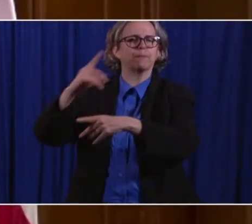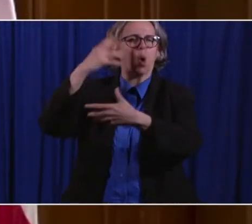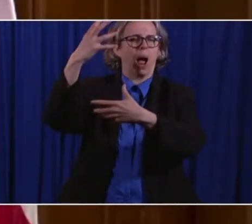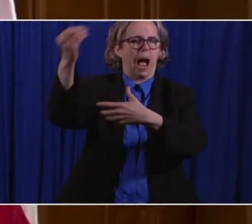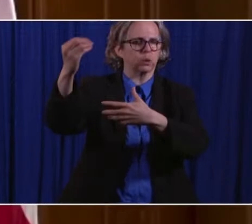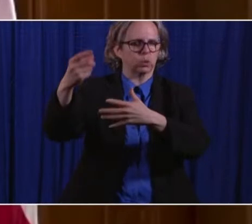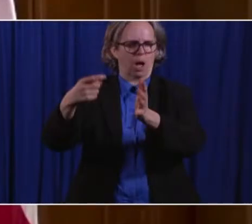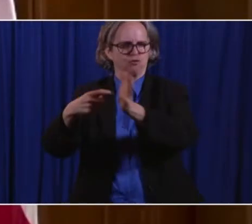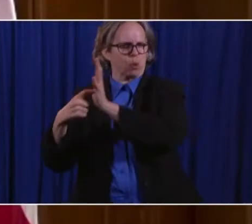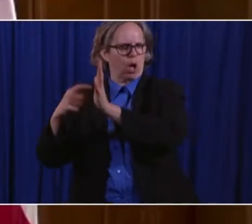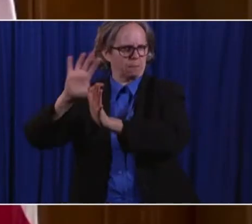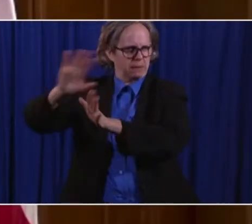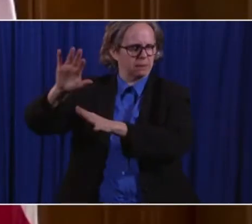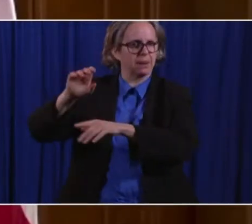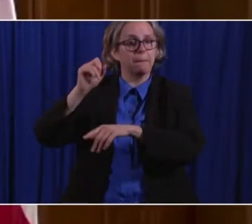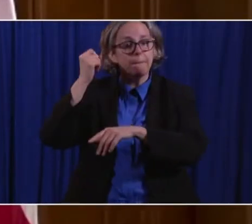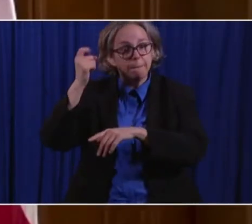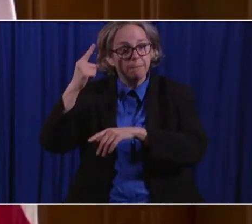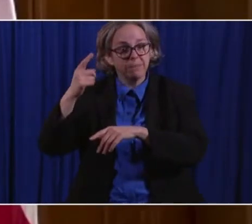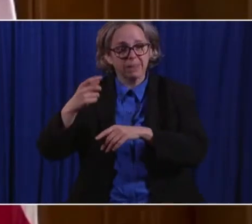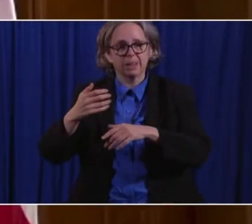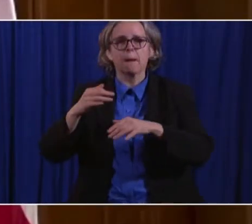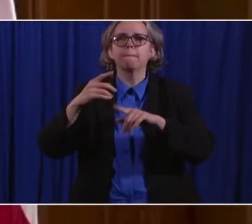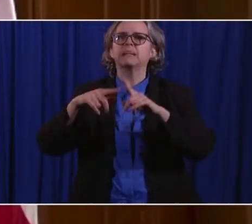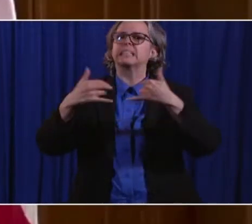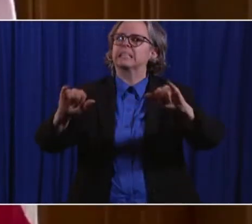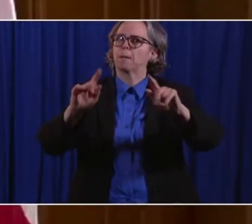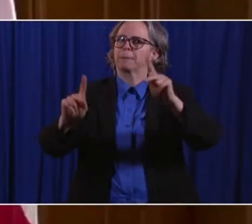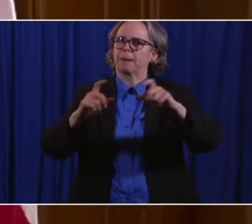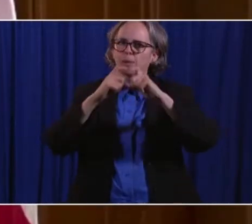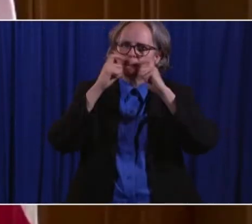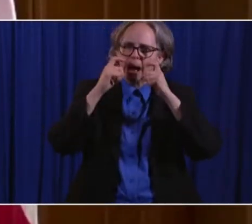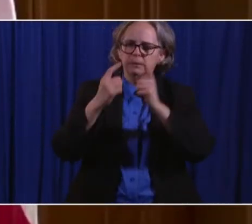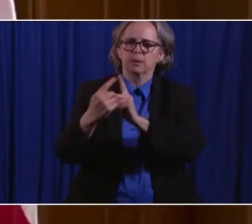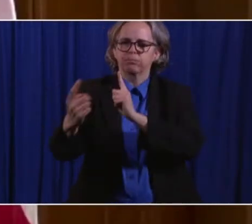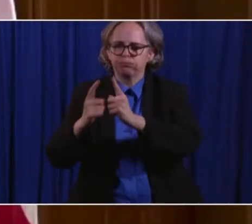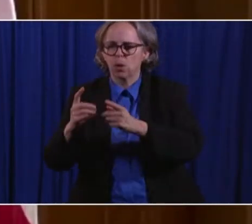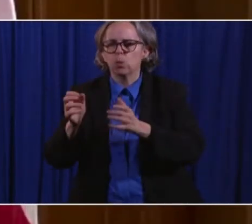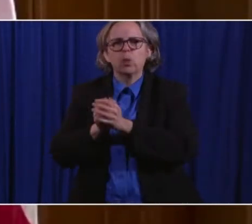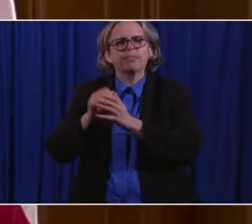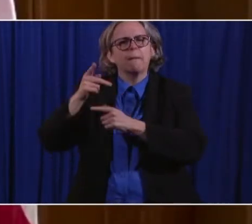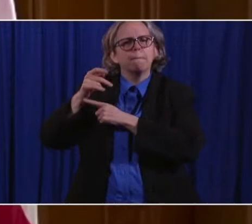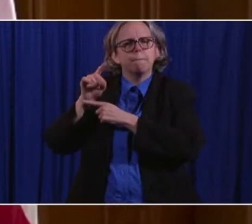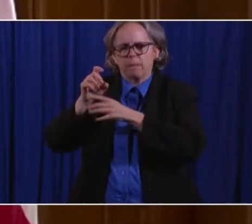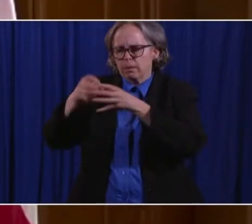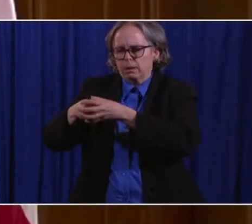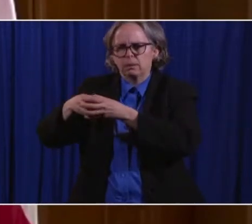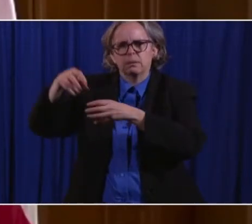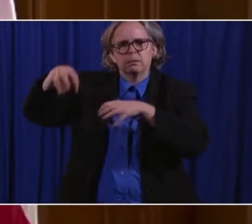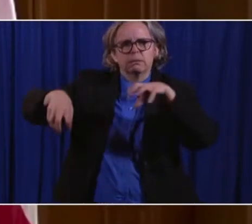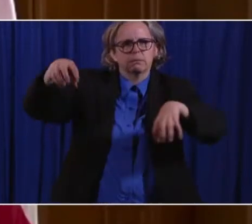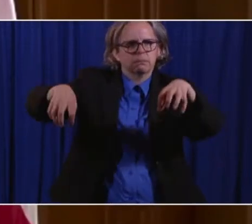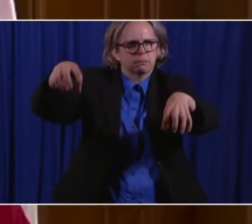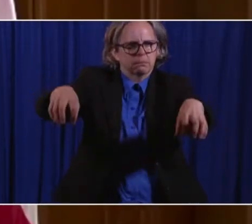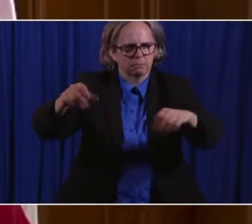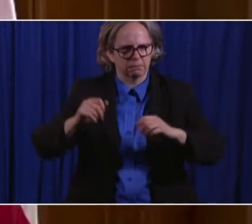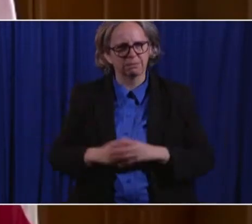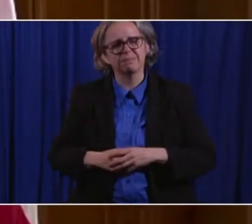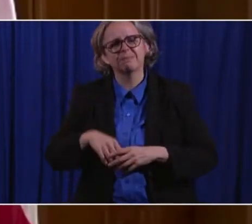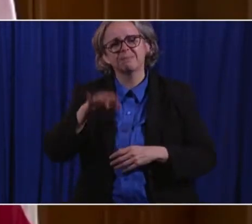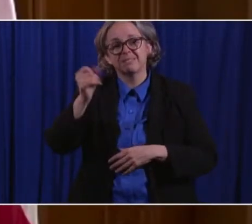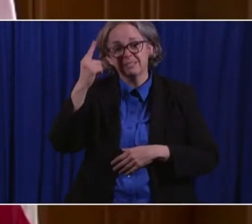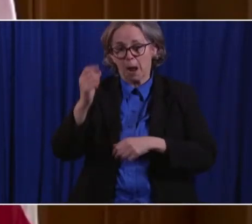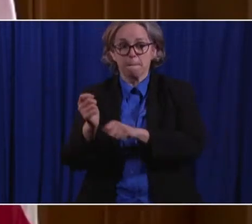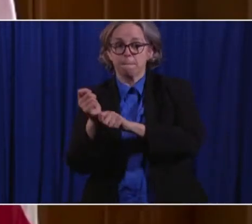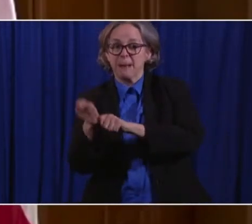social distancing, and you have pods of 10 instead of 6, the Reds, the Indians, different